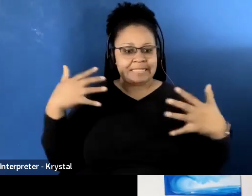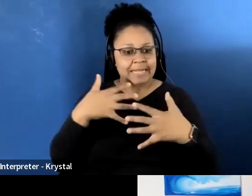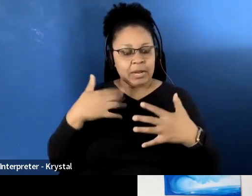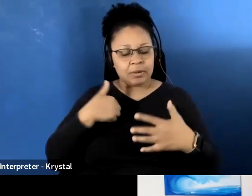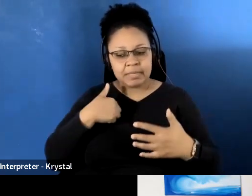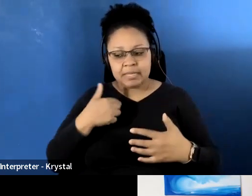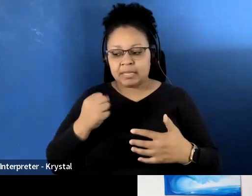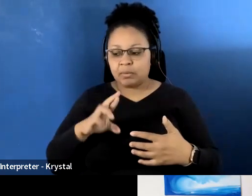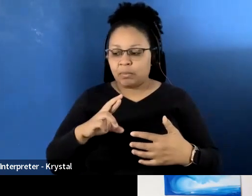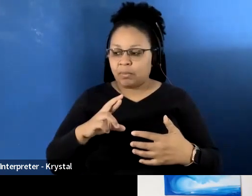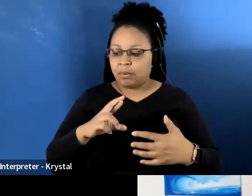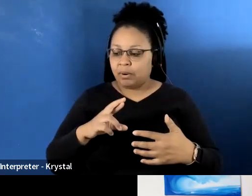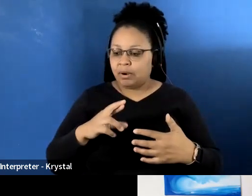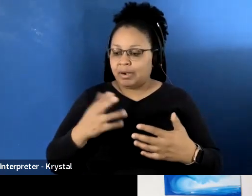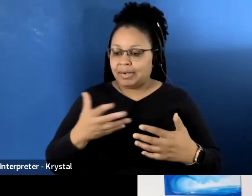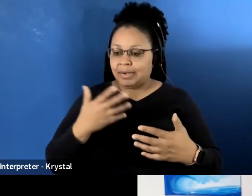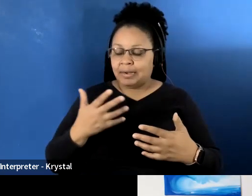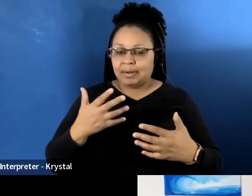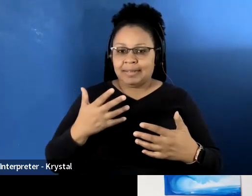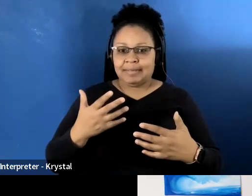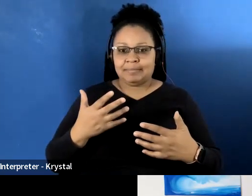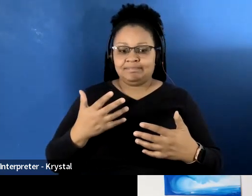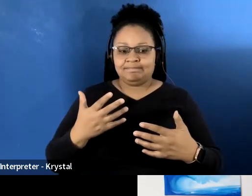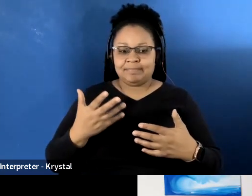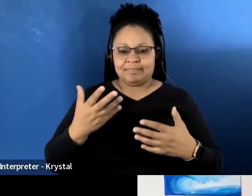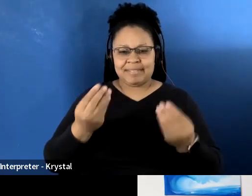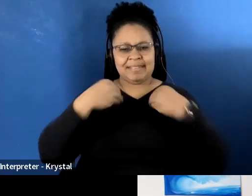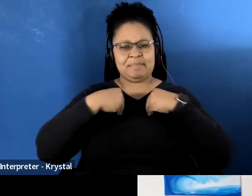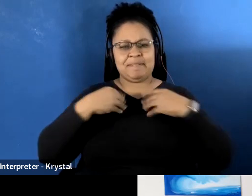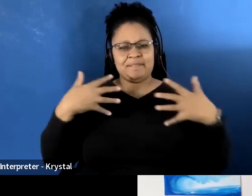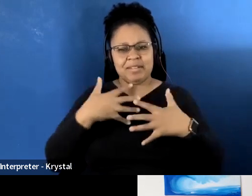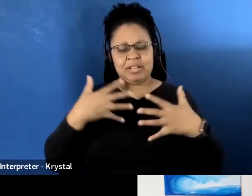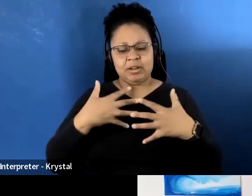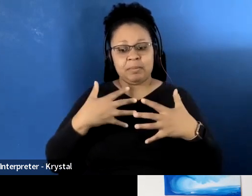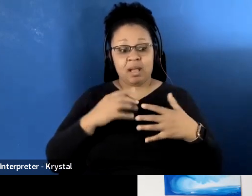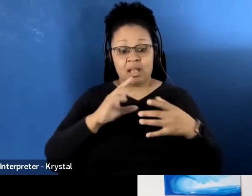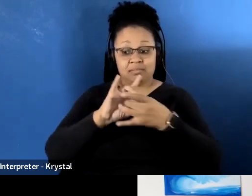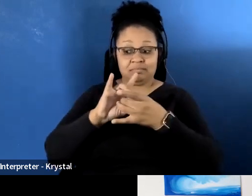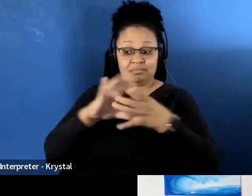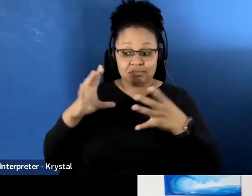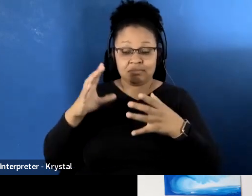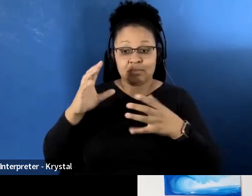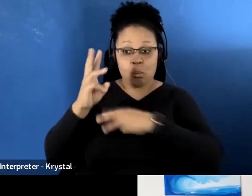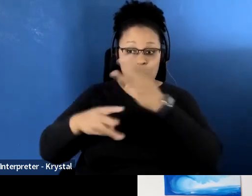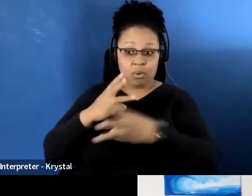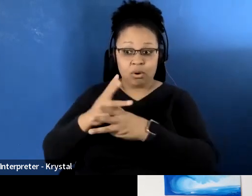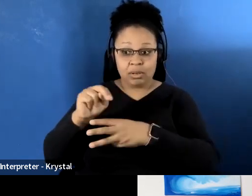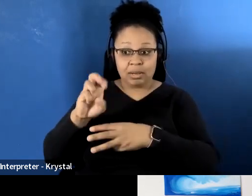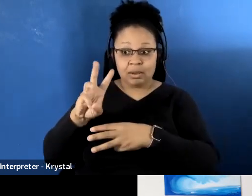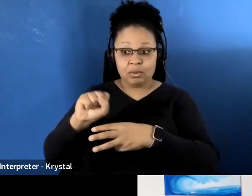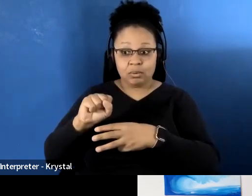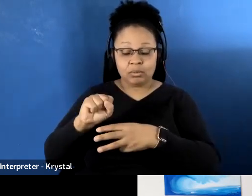me or, put fear in me. And that's helped a lot. I try to stay away